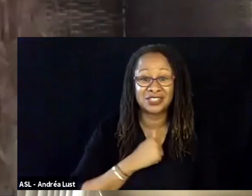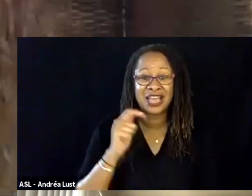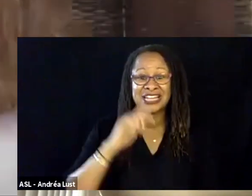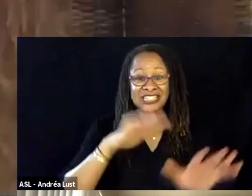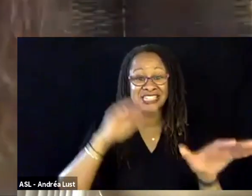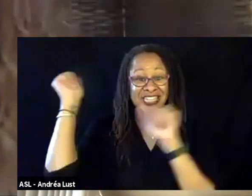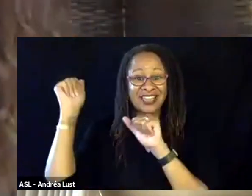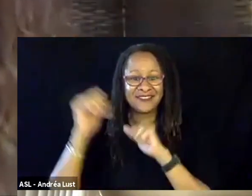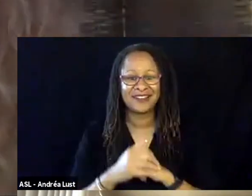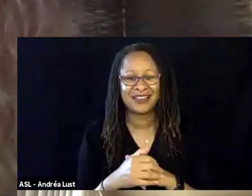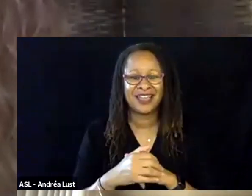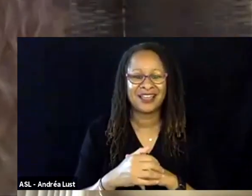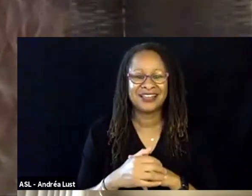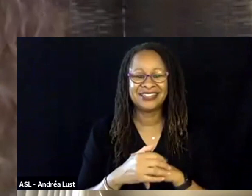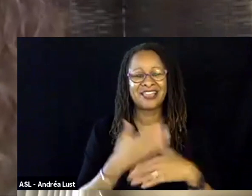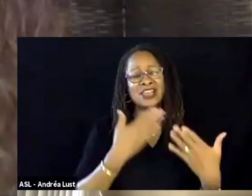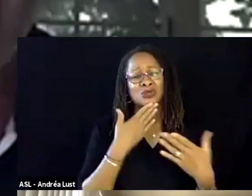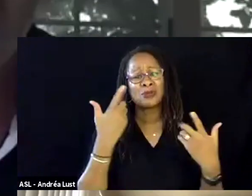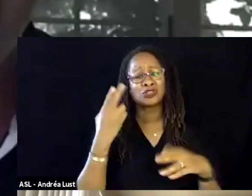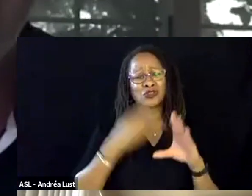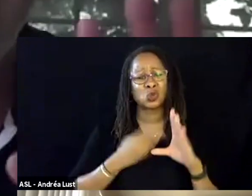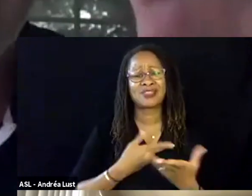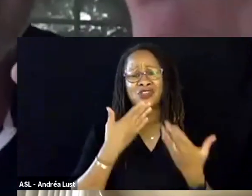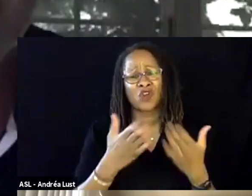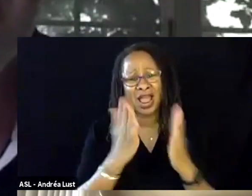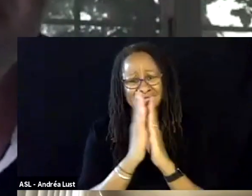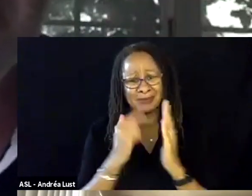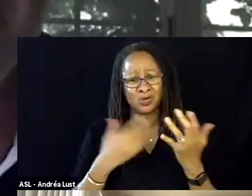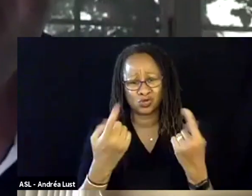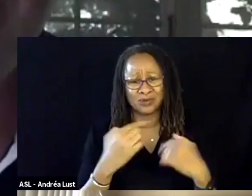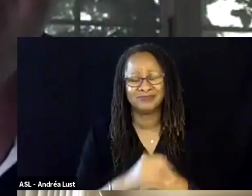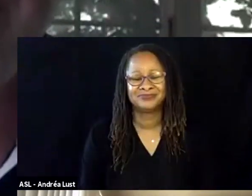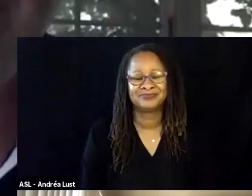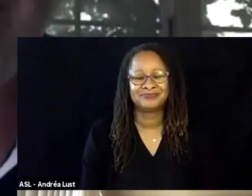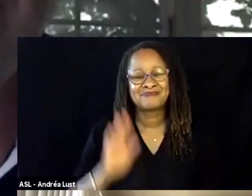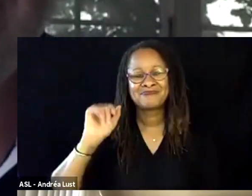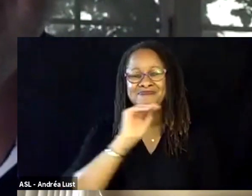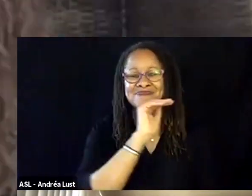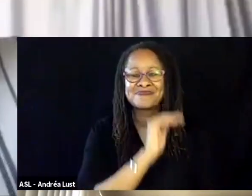was blown away to be a part of this, you guys. Thank you so much for having me. Thank you. Bye, guys.